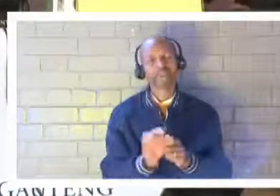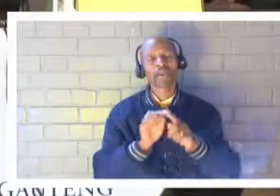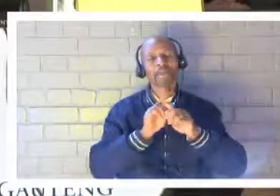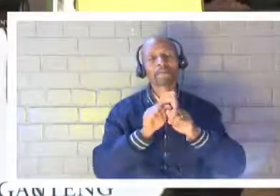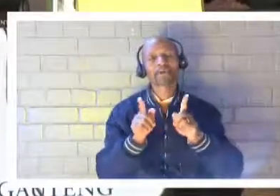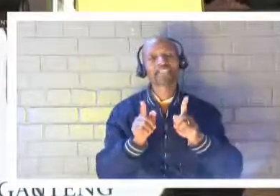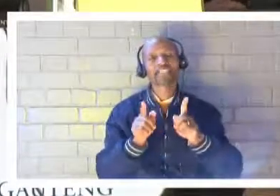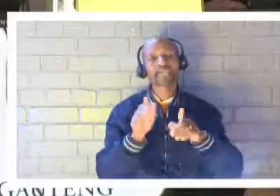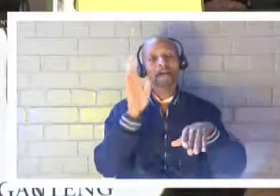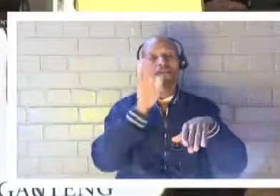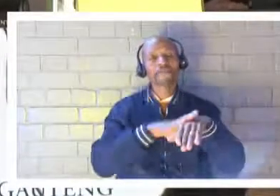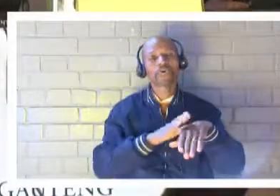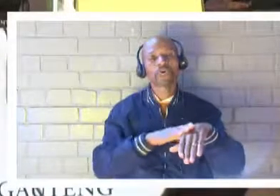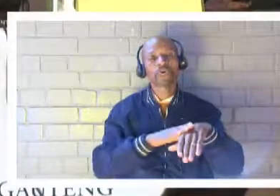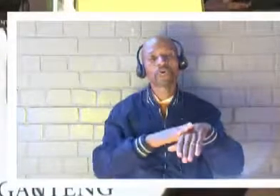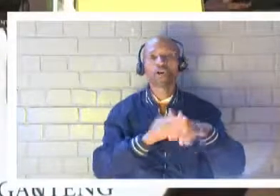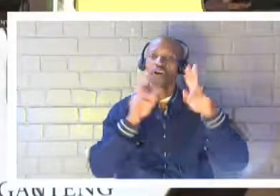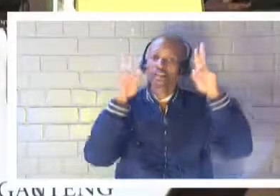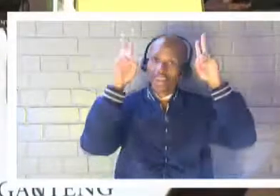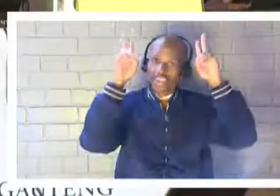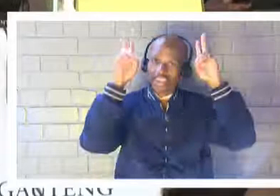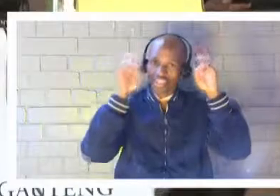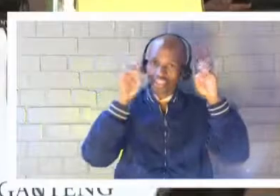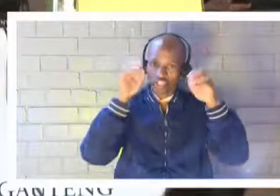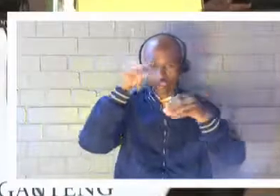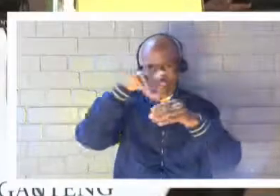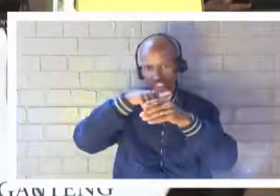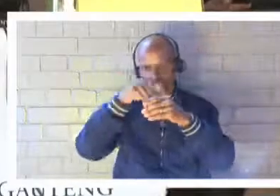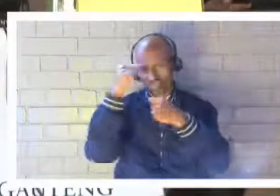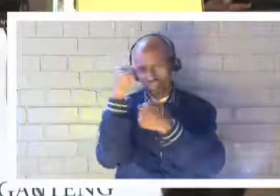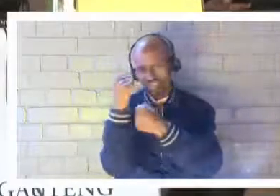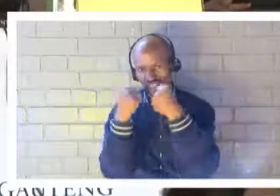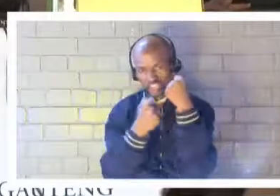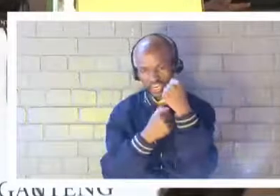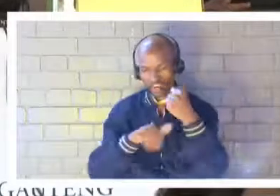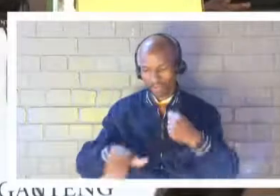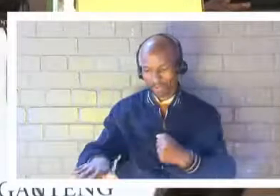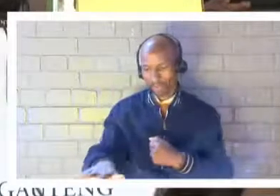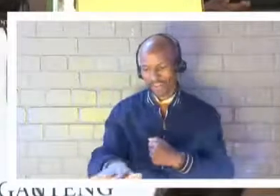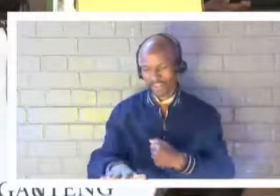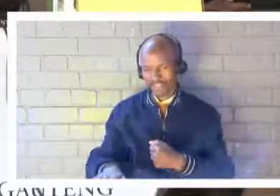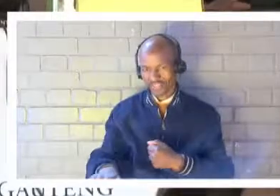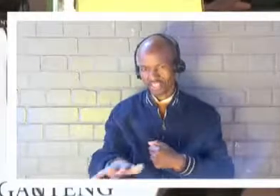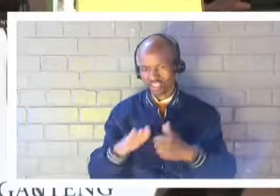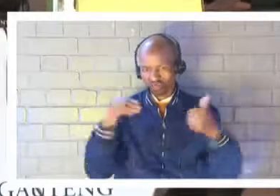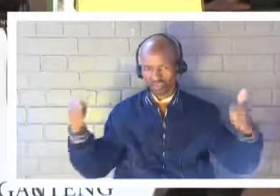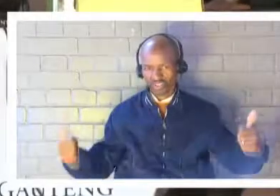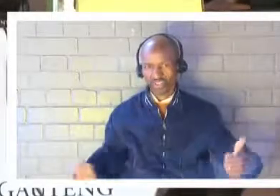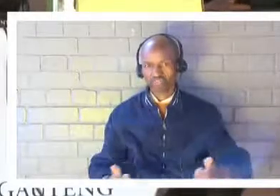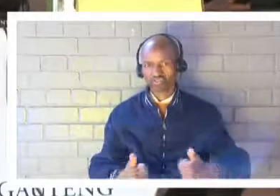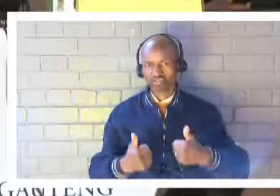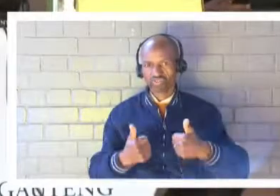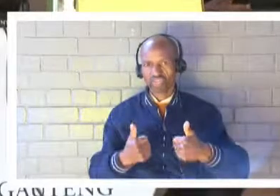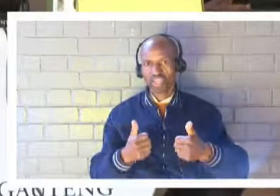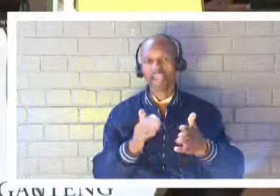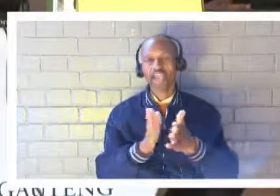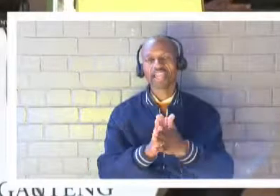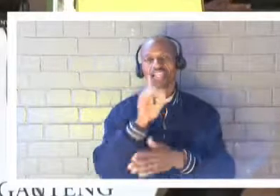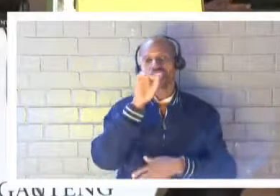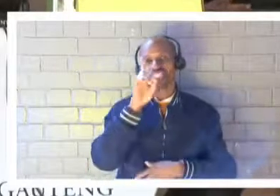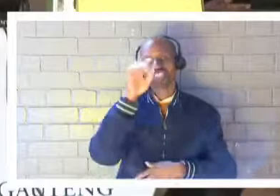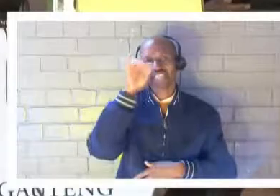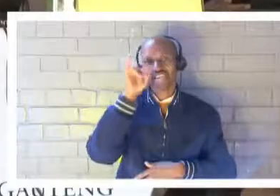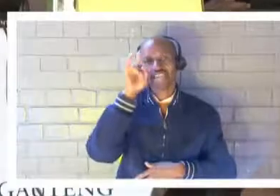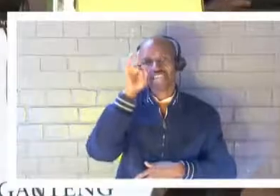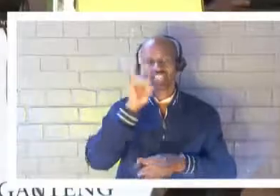but above all is that the issue of infrastructure in our facilities remains a challenge, and the DID